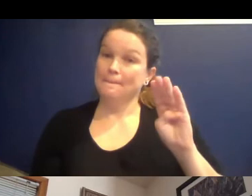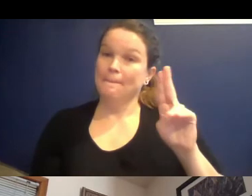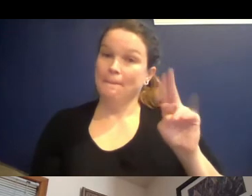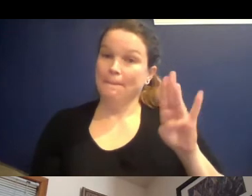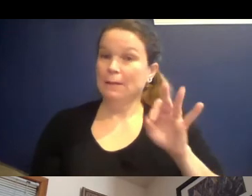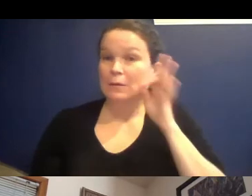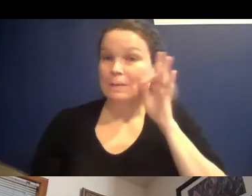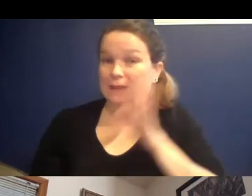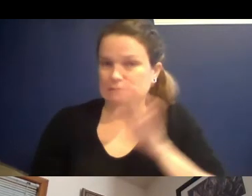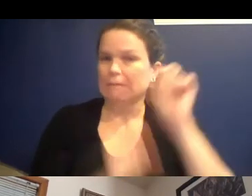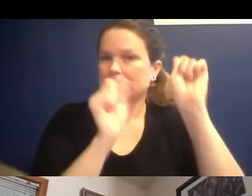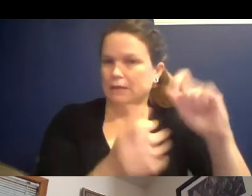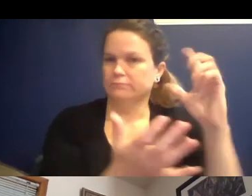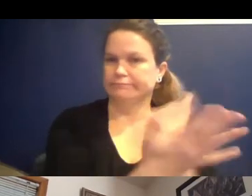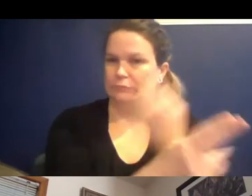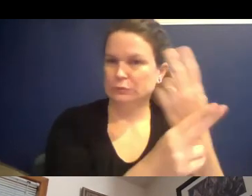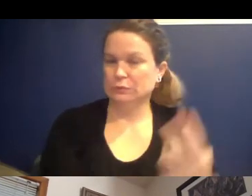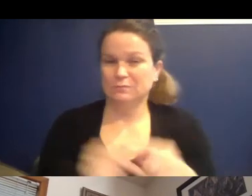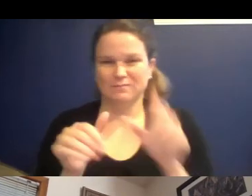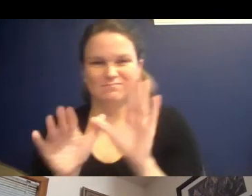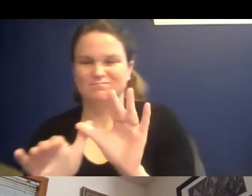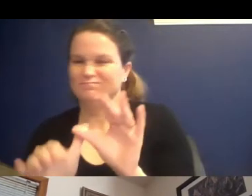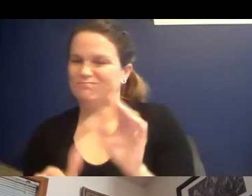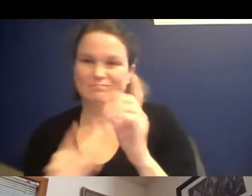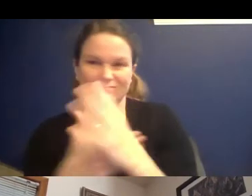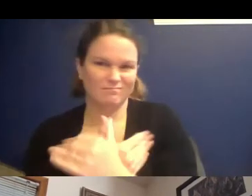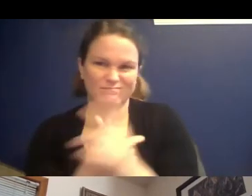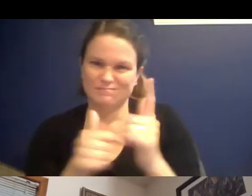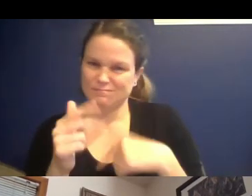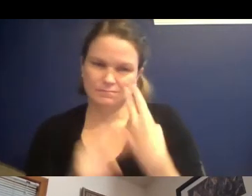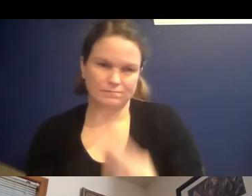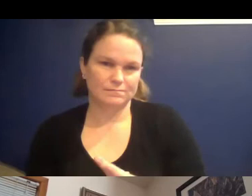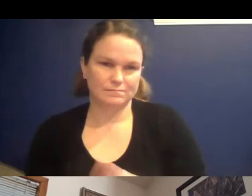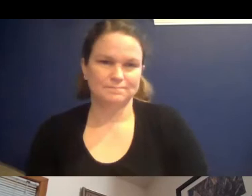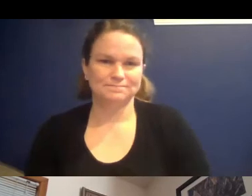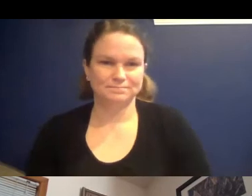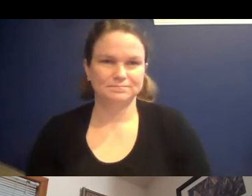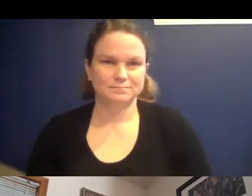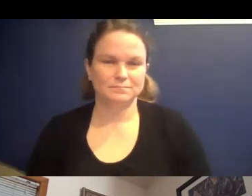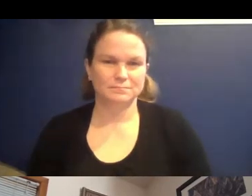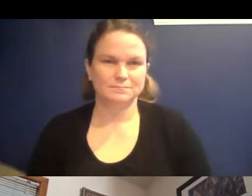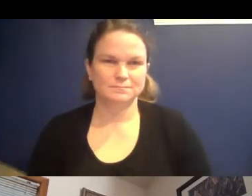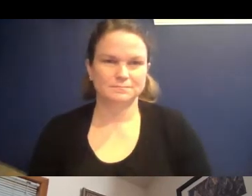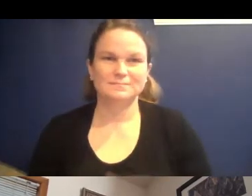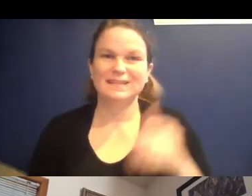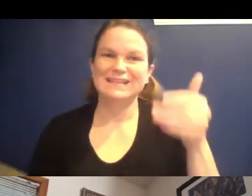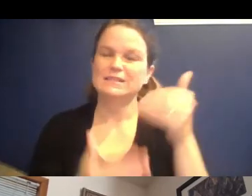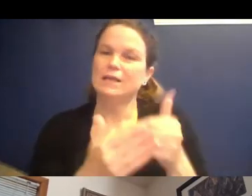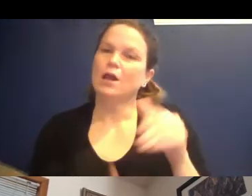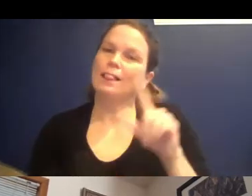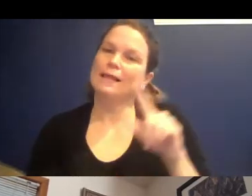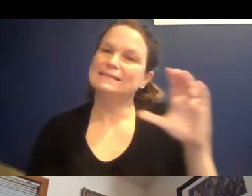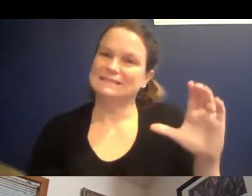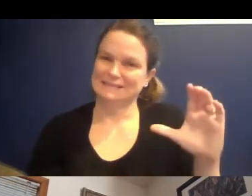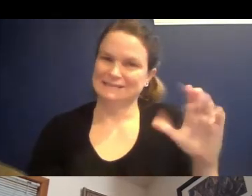by butterflies. And this is a picture at Cascade Head, and that's the Pacific Ocean. You see Lincoln City, and you can see that